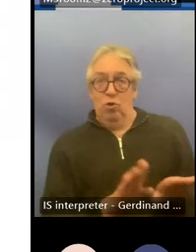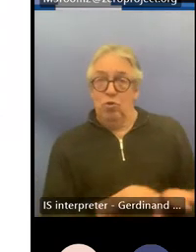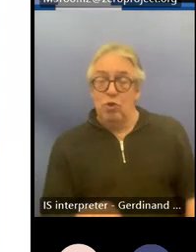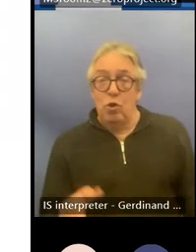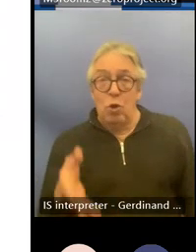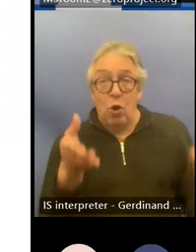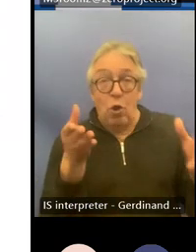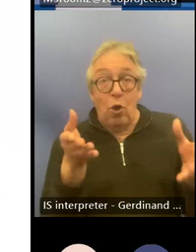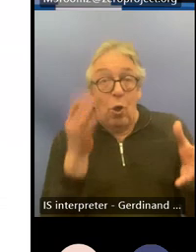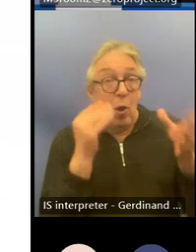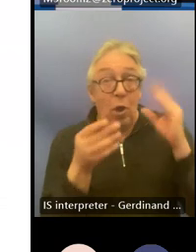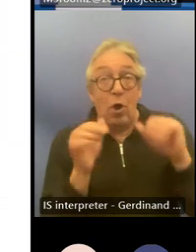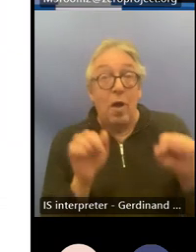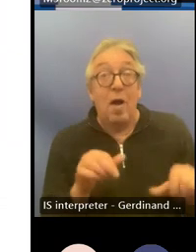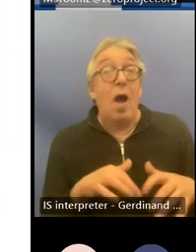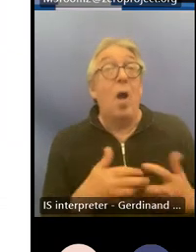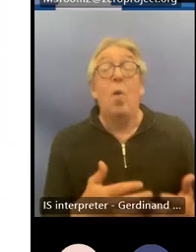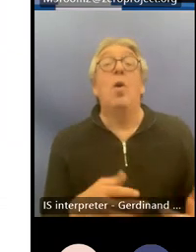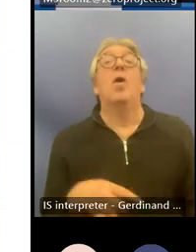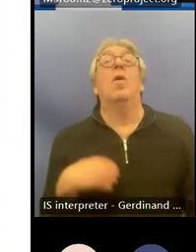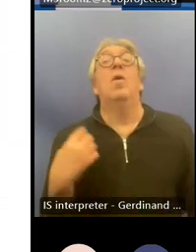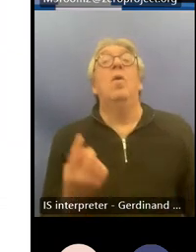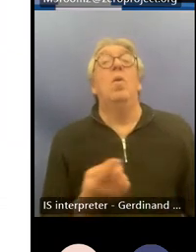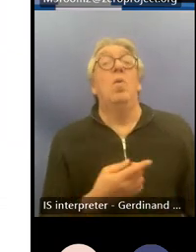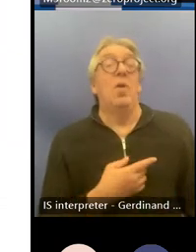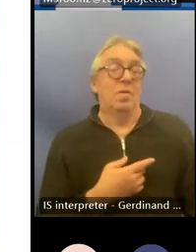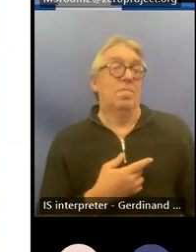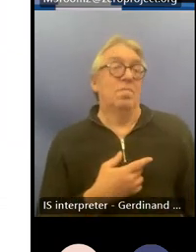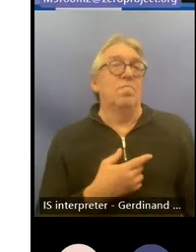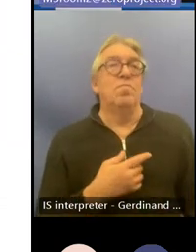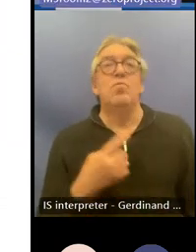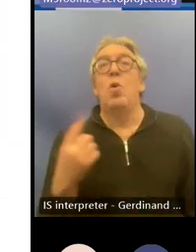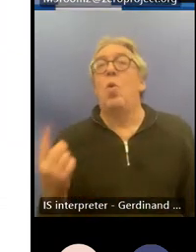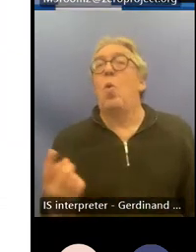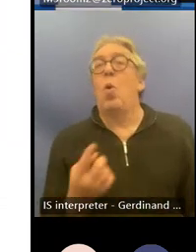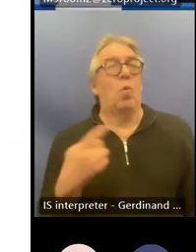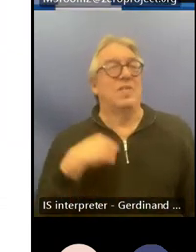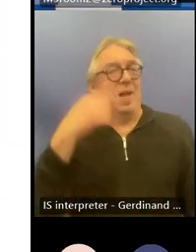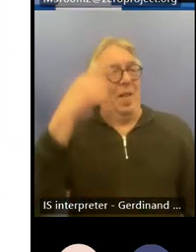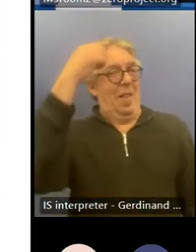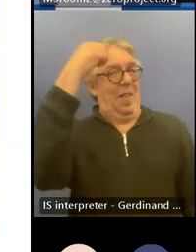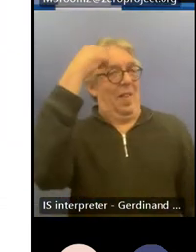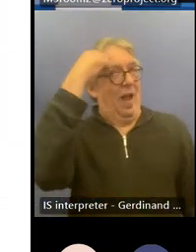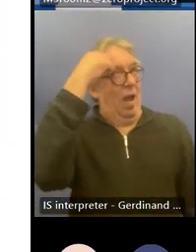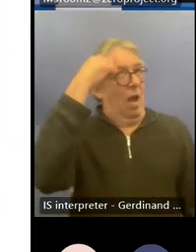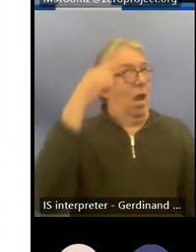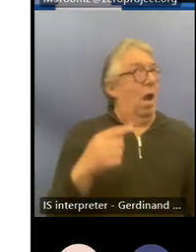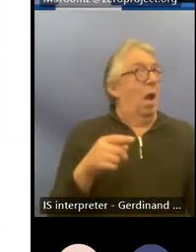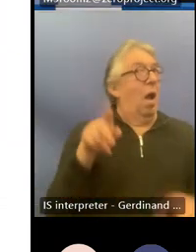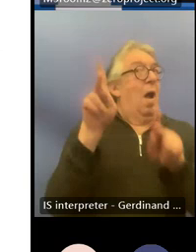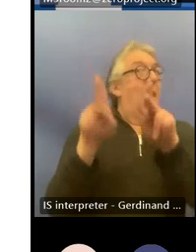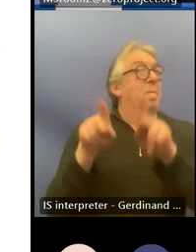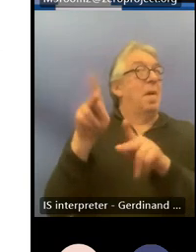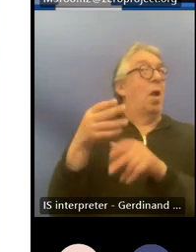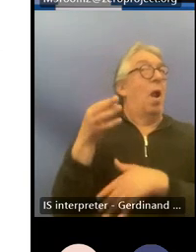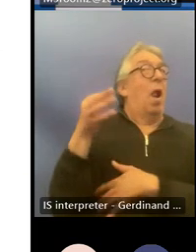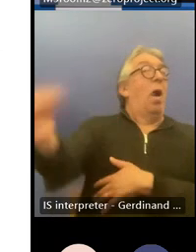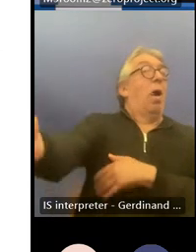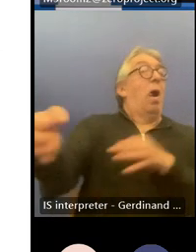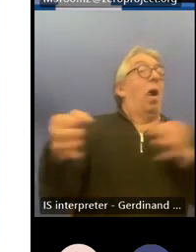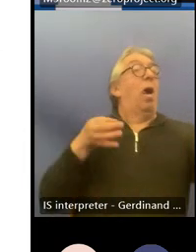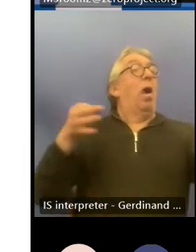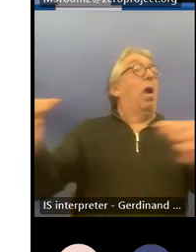Foundation with the philosophy of inclusion has always been in very remote, rural, and the back of the boondock settings. These are the